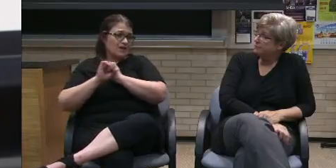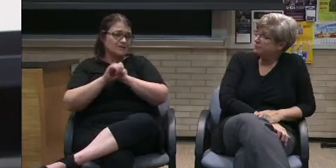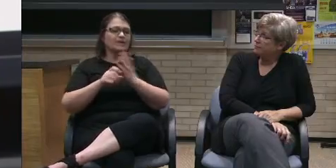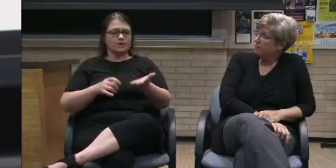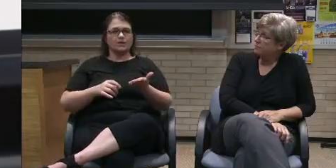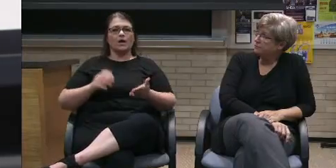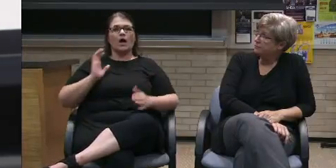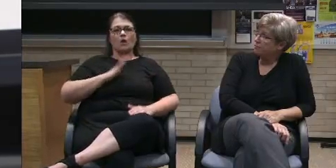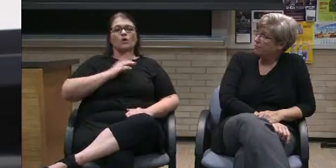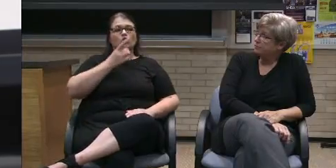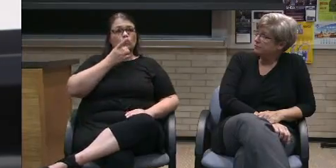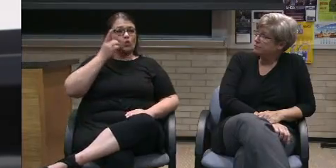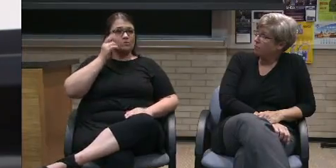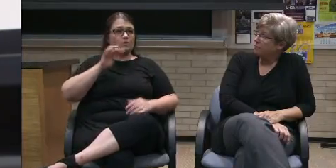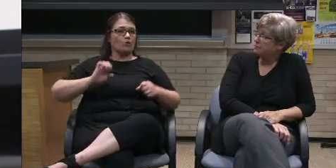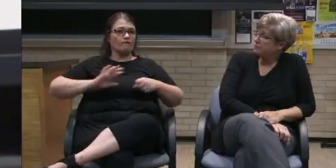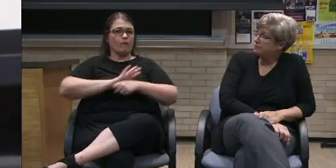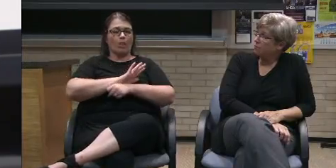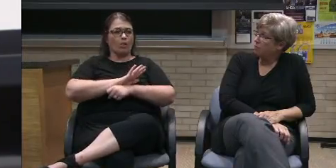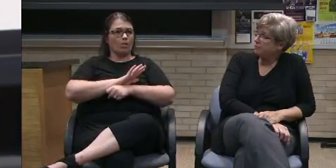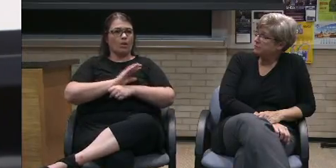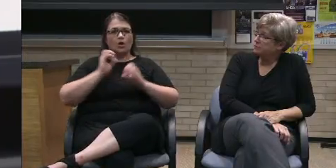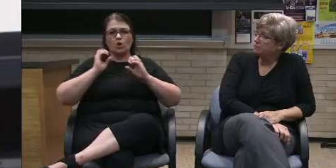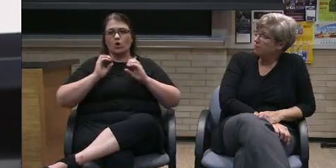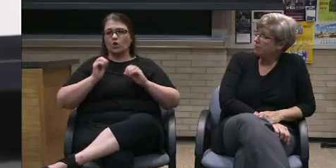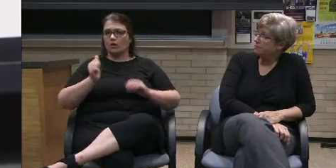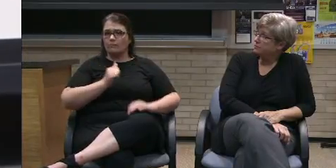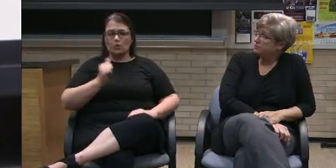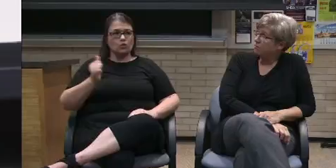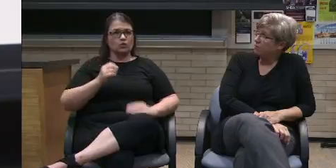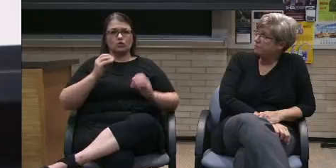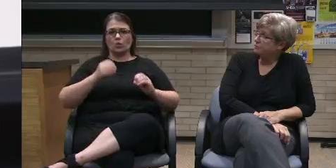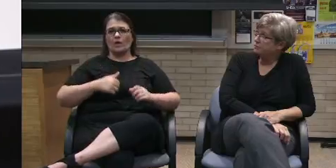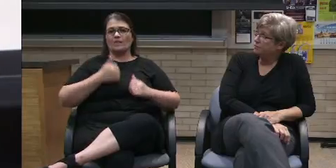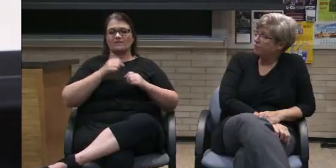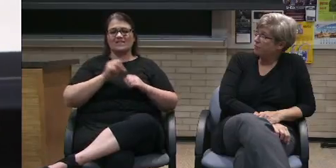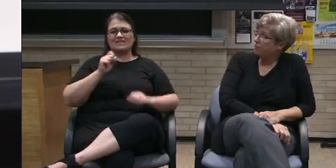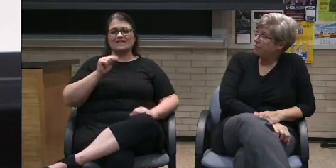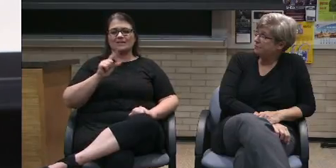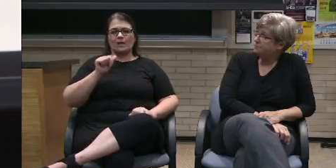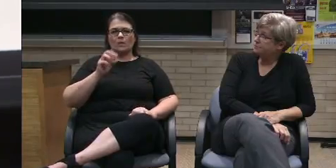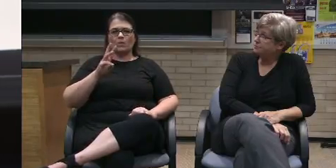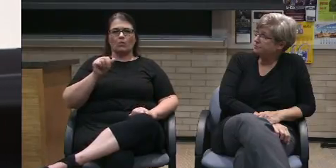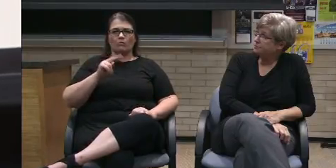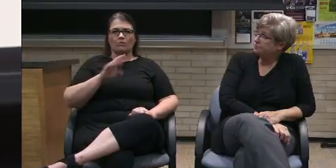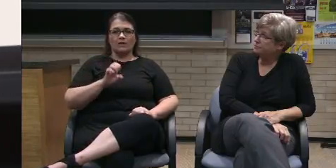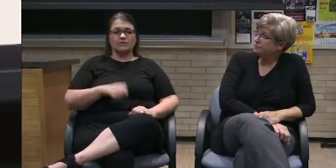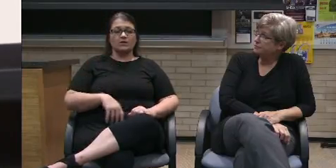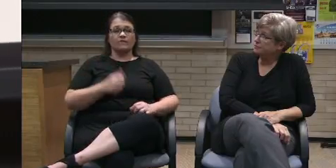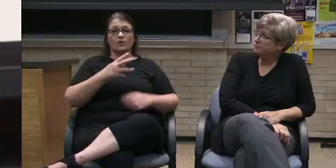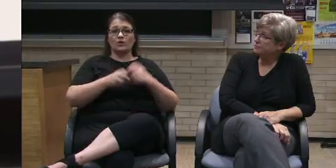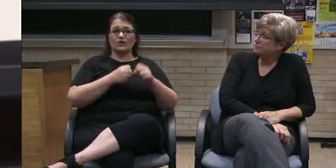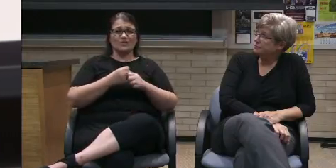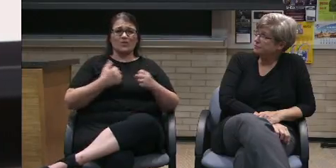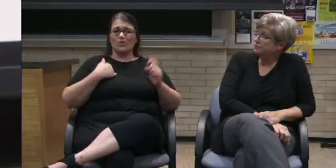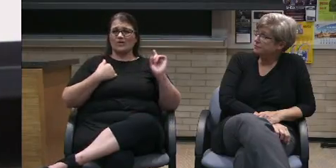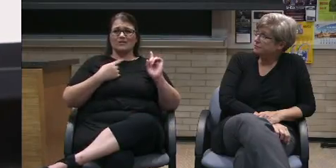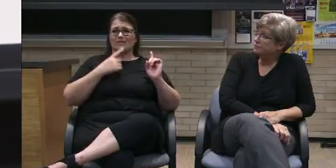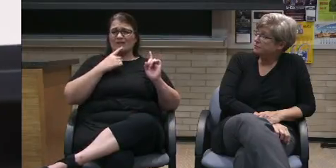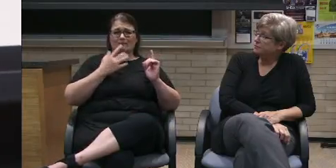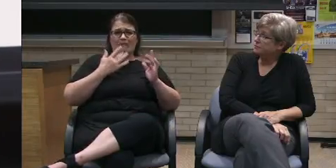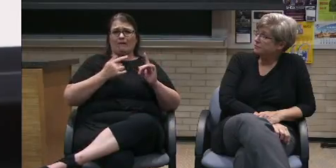full. Commuters, no one lives in St. Lawrence County. 2 years ago, 680 people graduated from high school in the entire county, which is